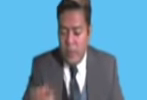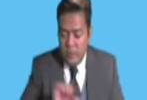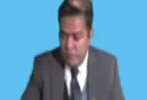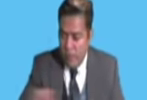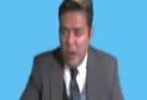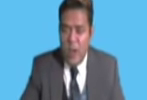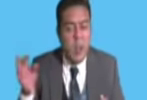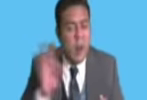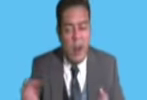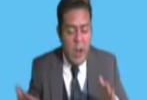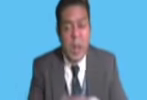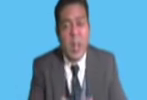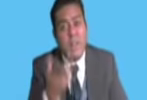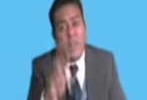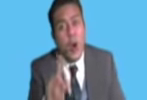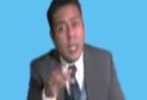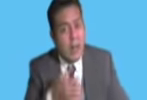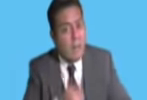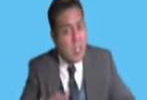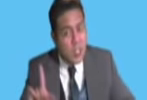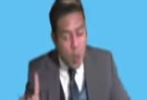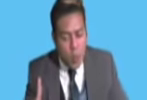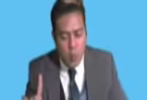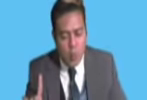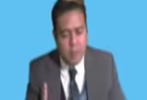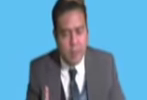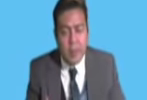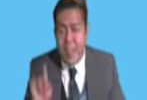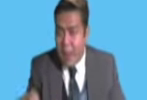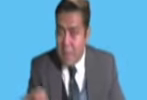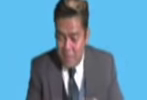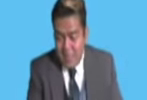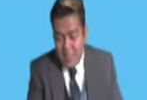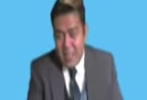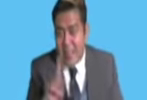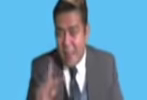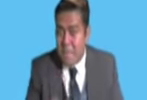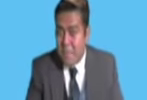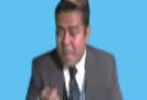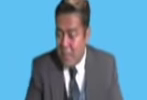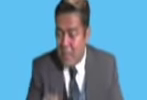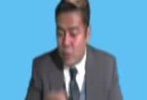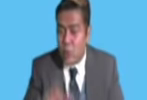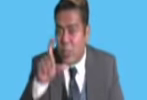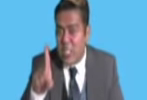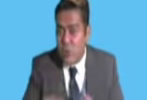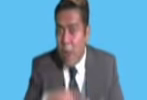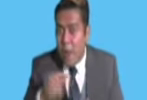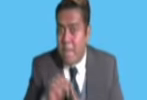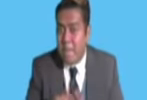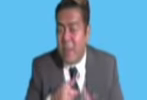is not under requisition, Honorable Speaker. And that means that payments to CJ Patel